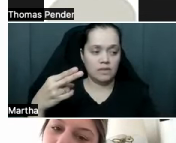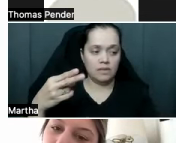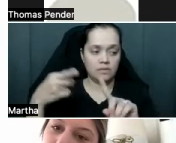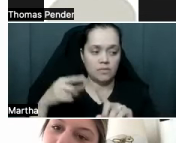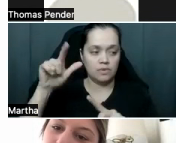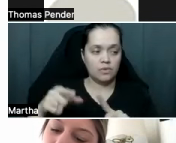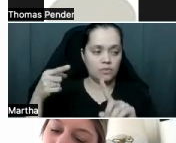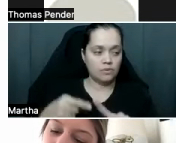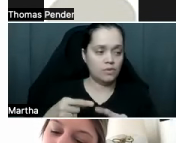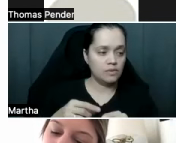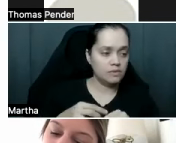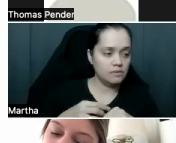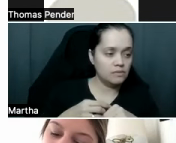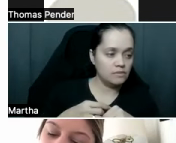in